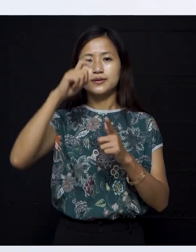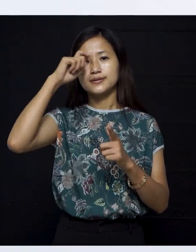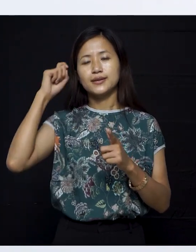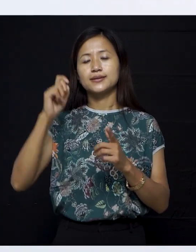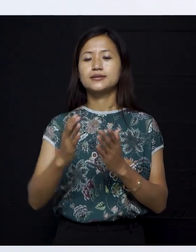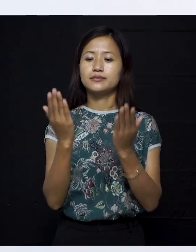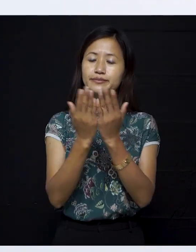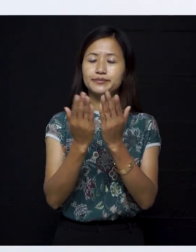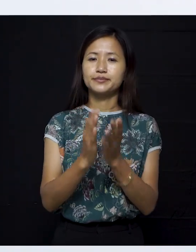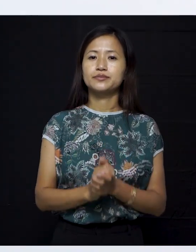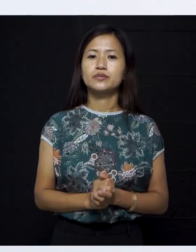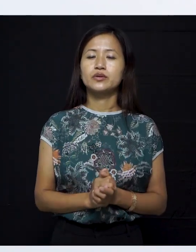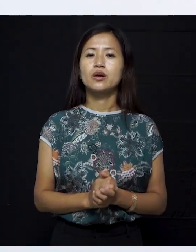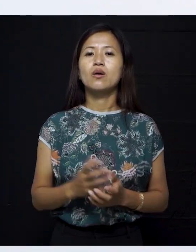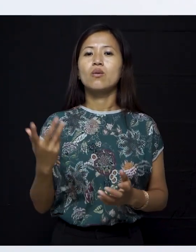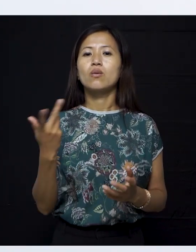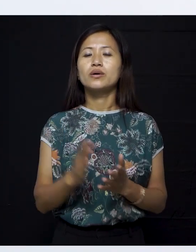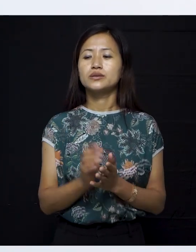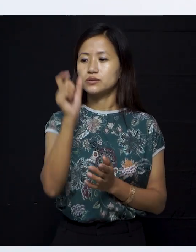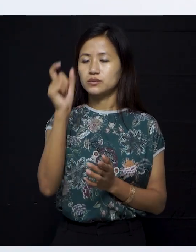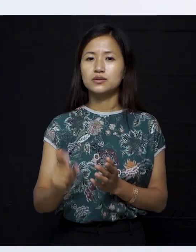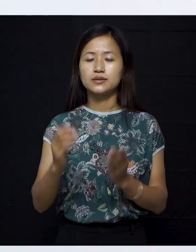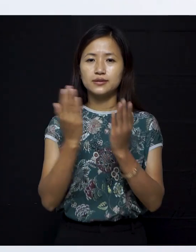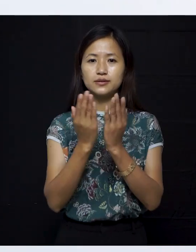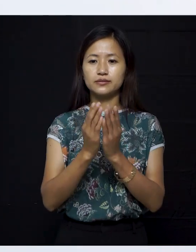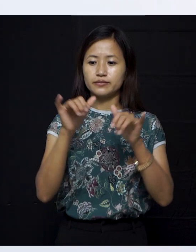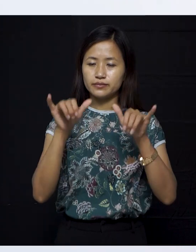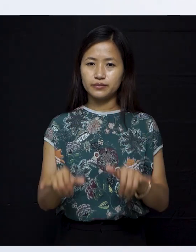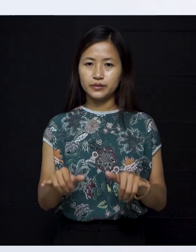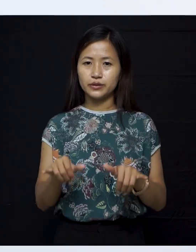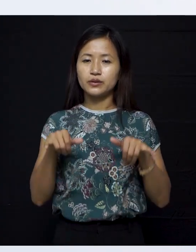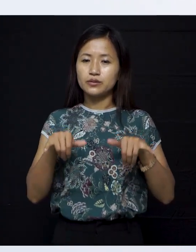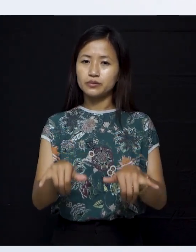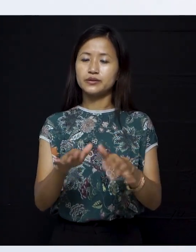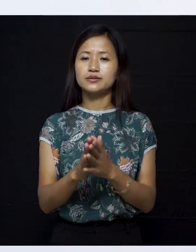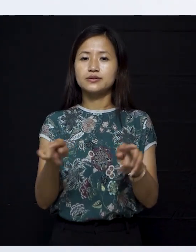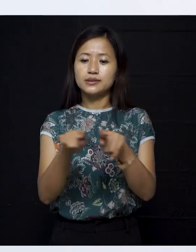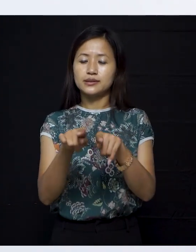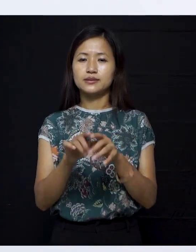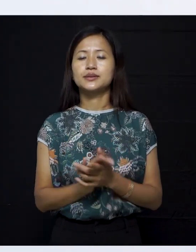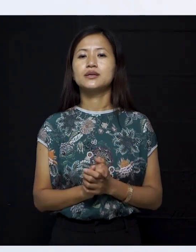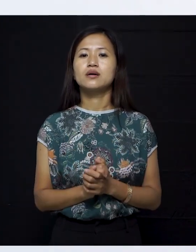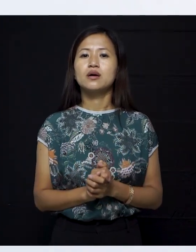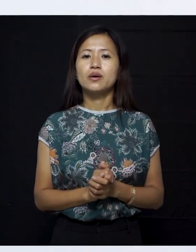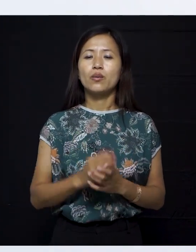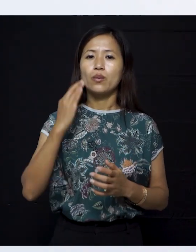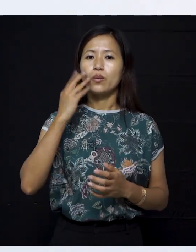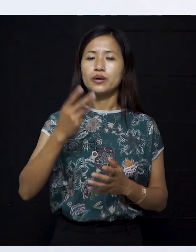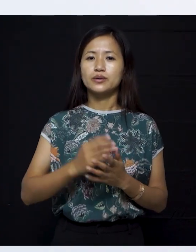been changed to will go, but why did the word study remain the same here? Okay, went has been changed